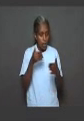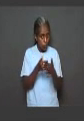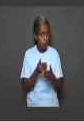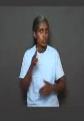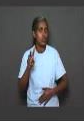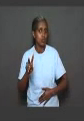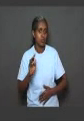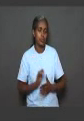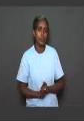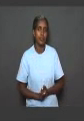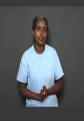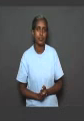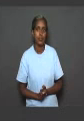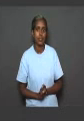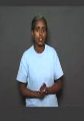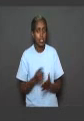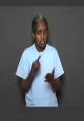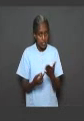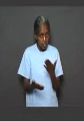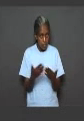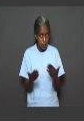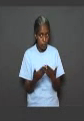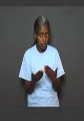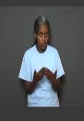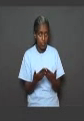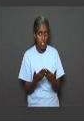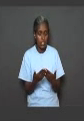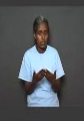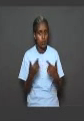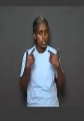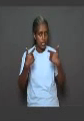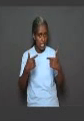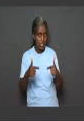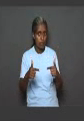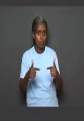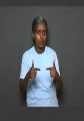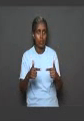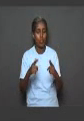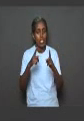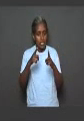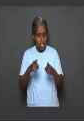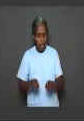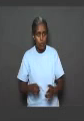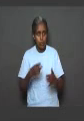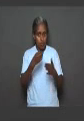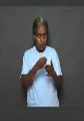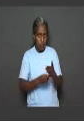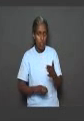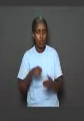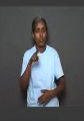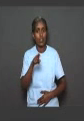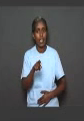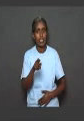2. This simplifies to the limit of the absolute value